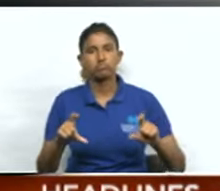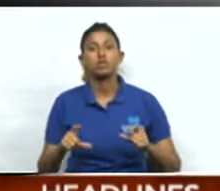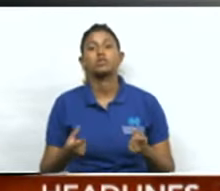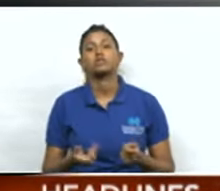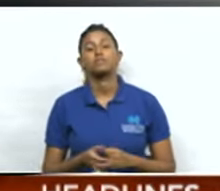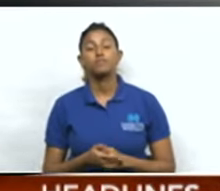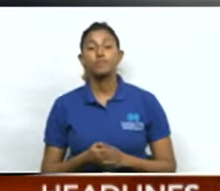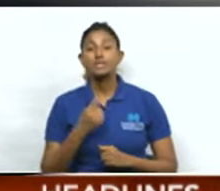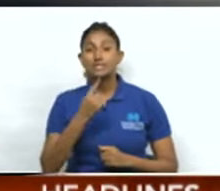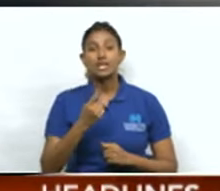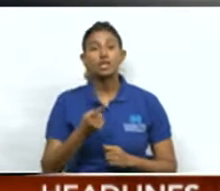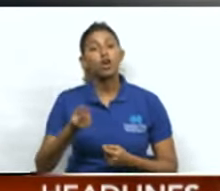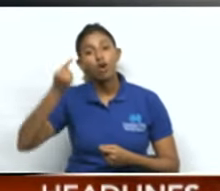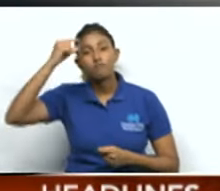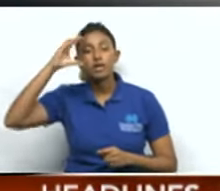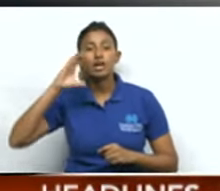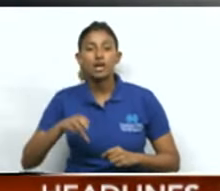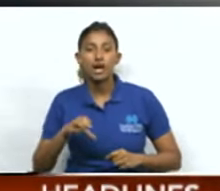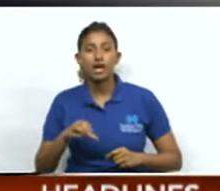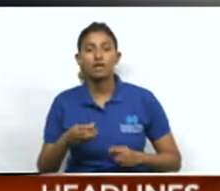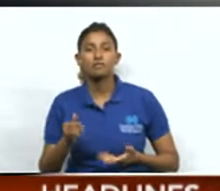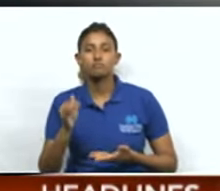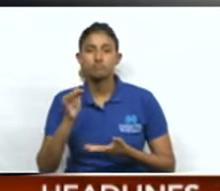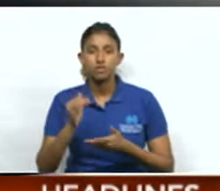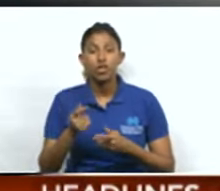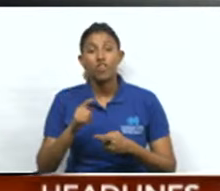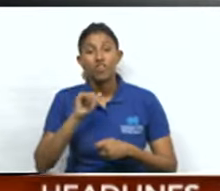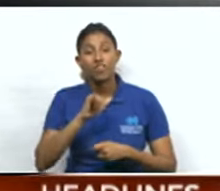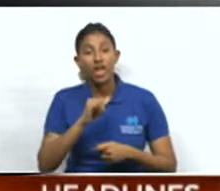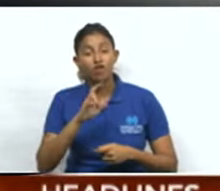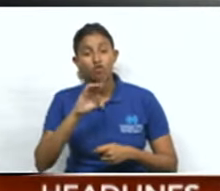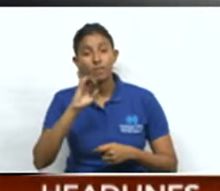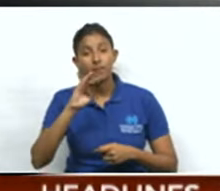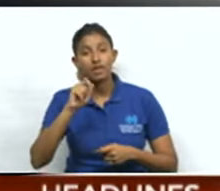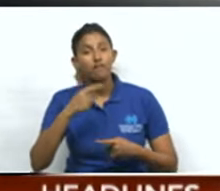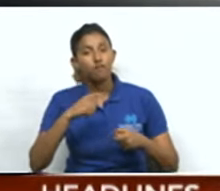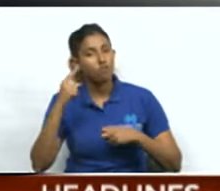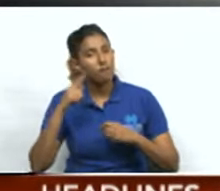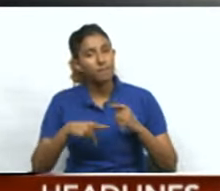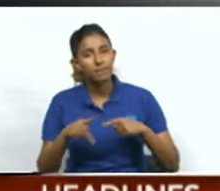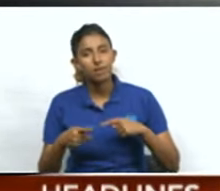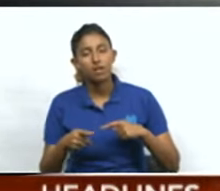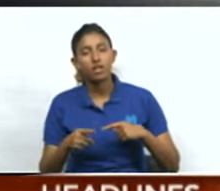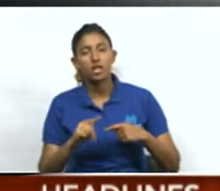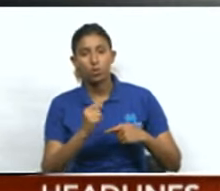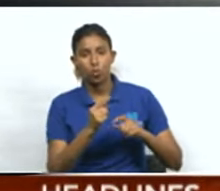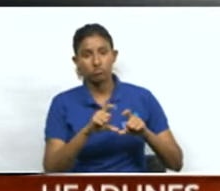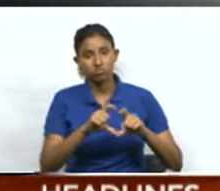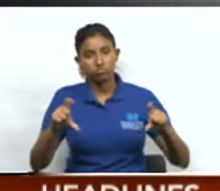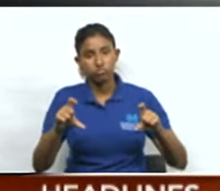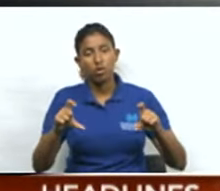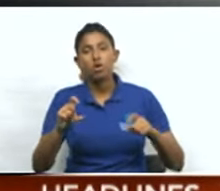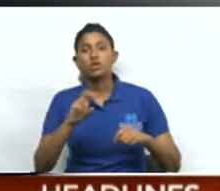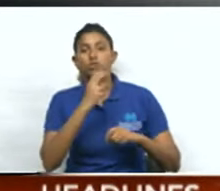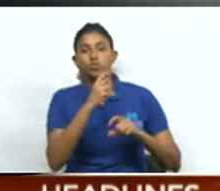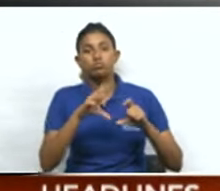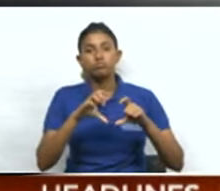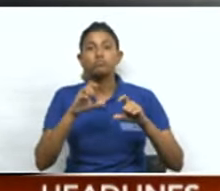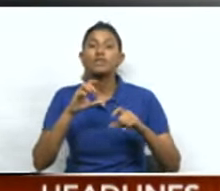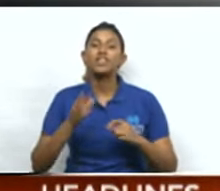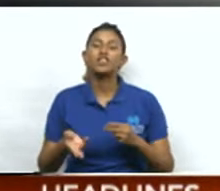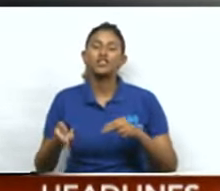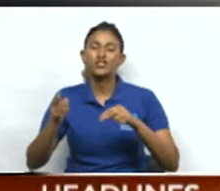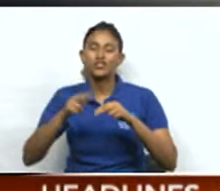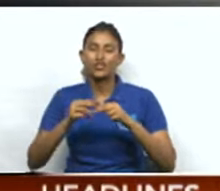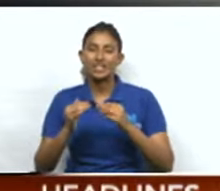the rebate scheme for people at the lowest end of the spectrum by either removing the increase altogether or applying a marginal increase to that